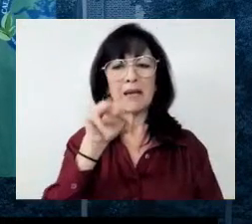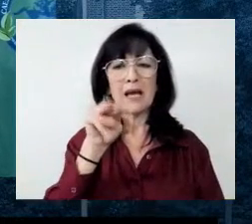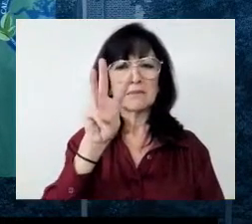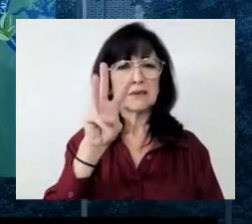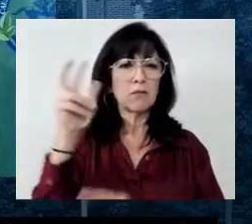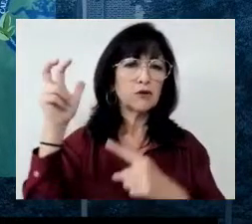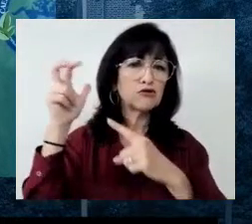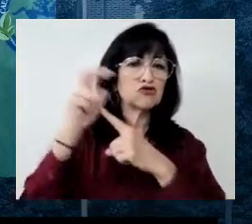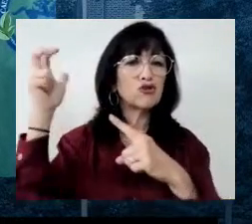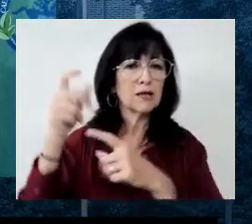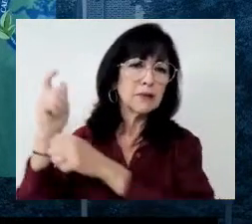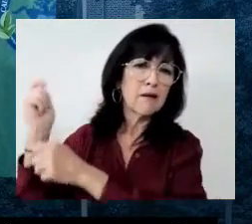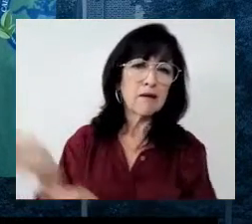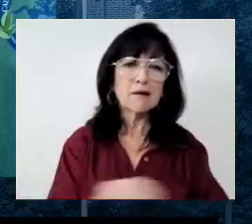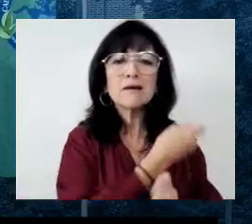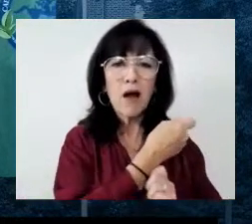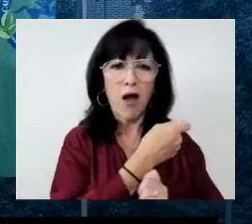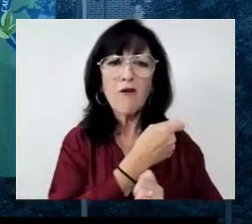the northern part of our state. We